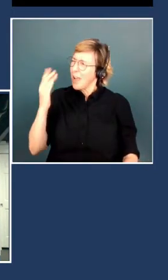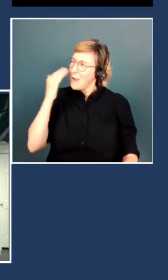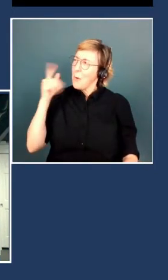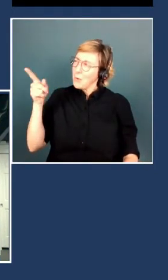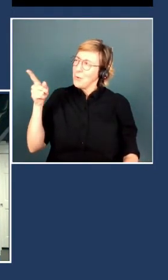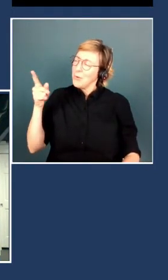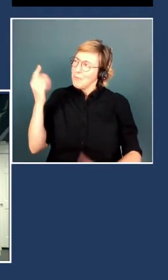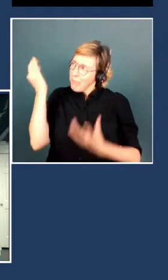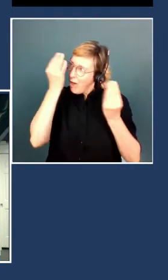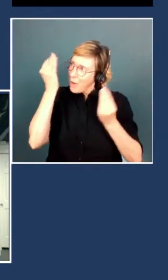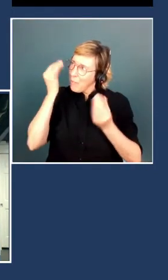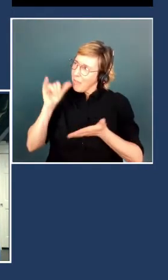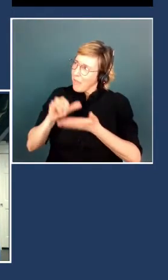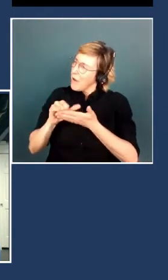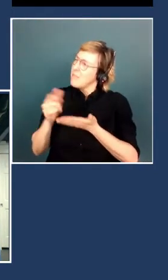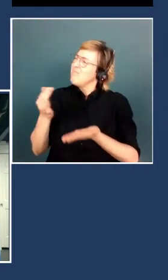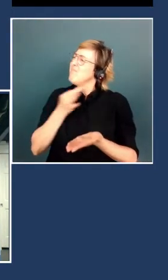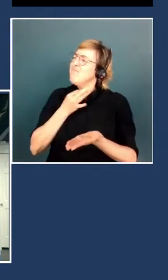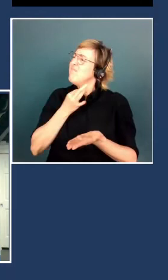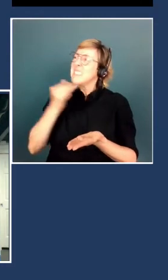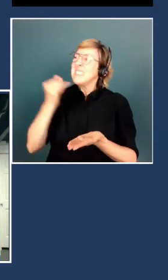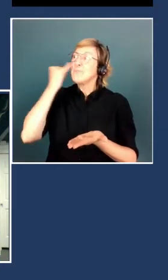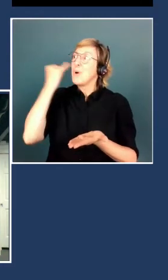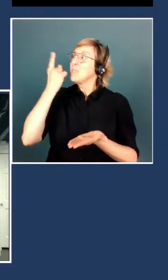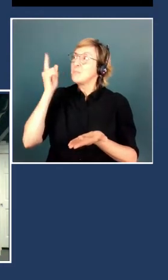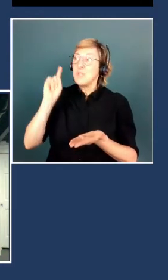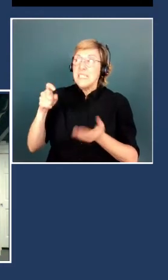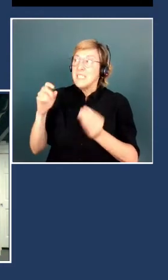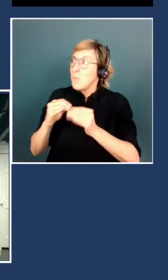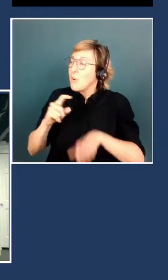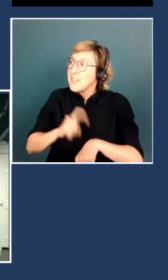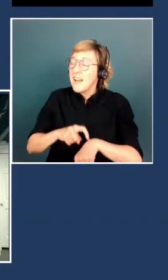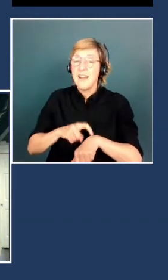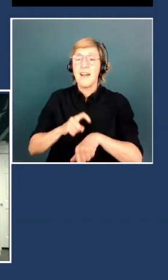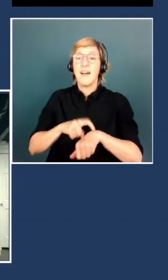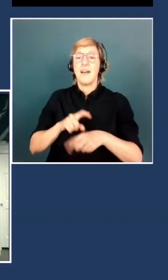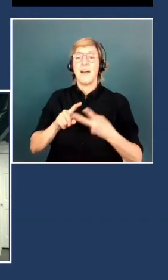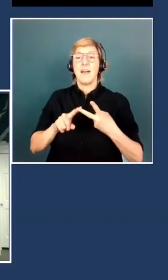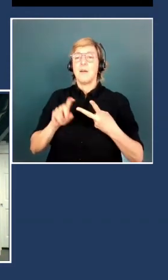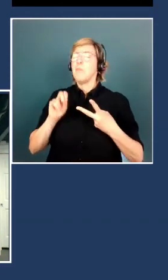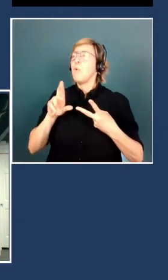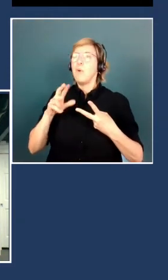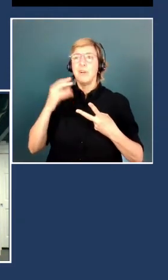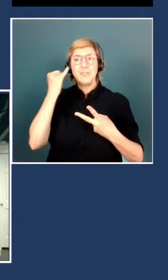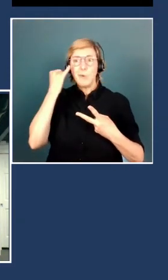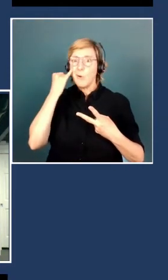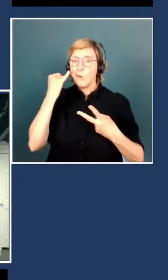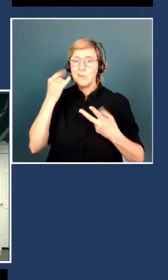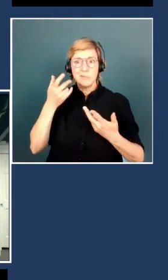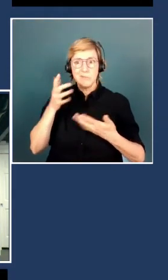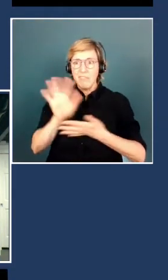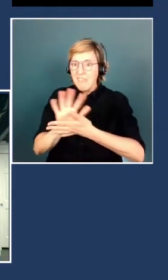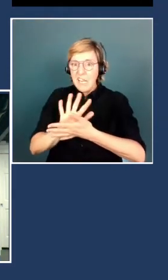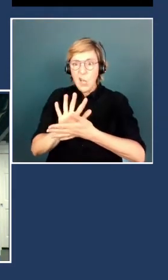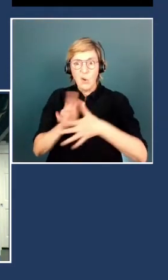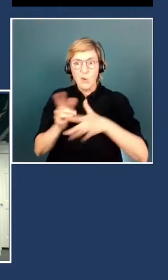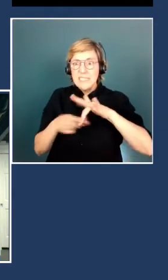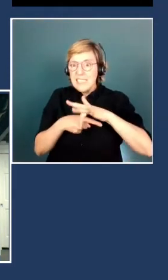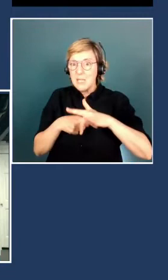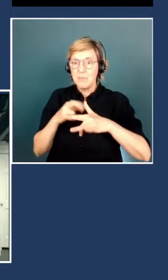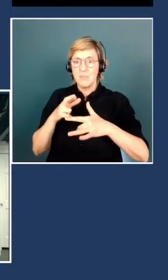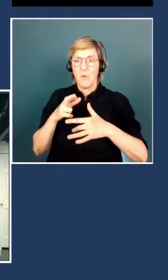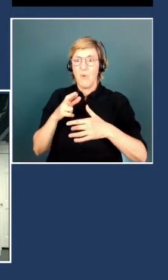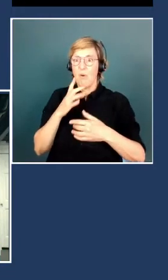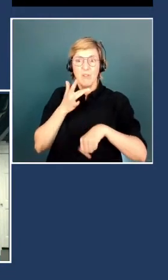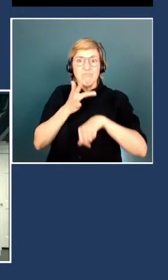about what happens if somebody needs more time. What happens if the video skips or the bandwidth isn't strong enough?